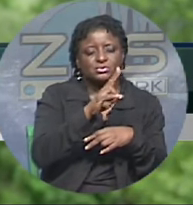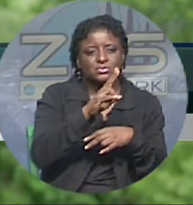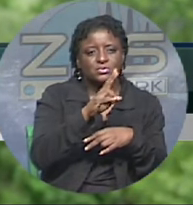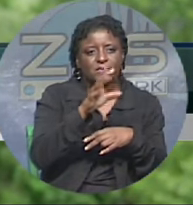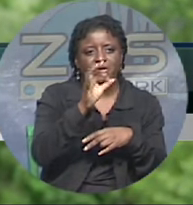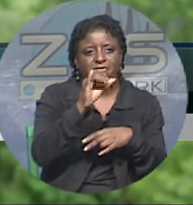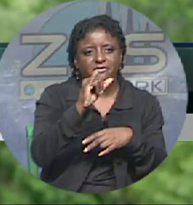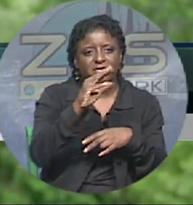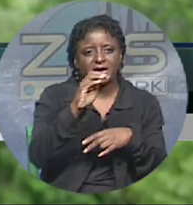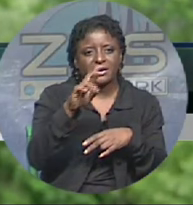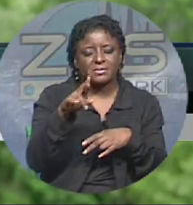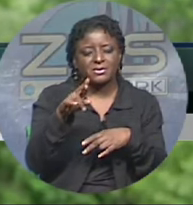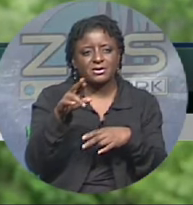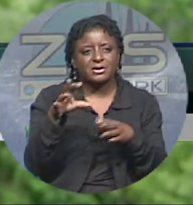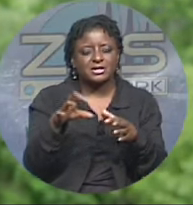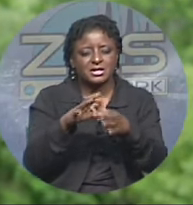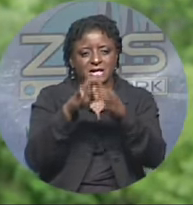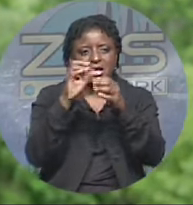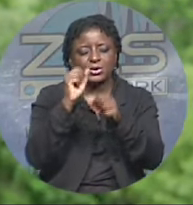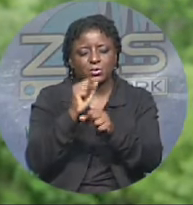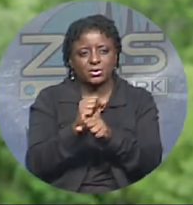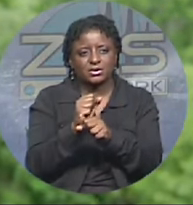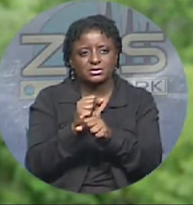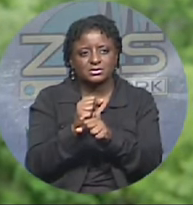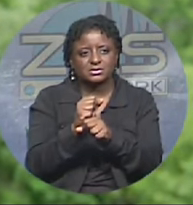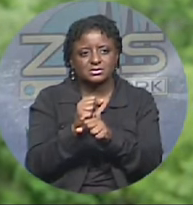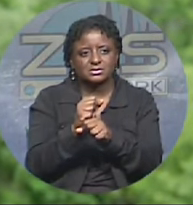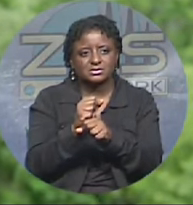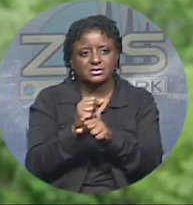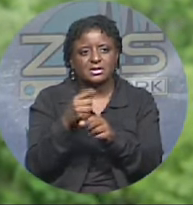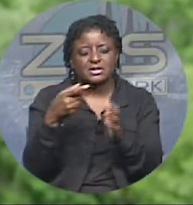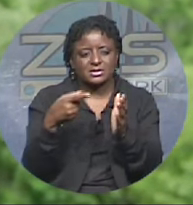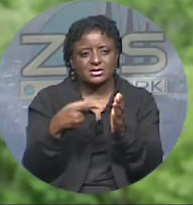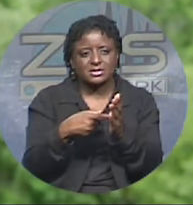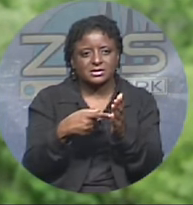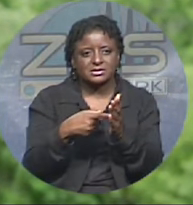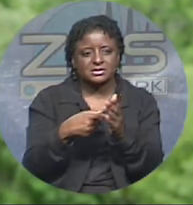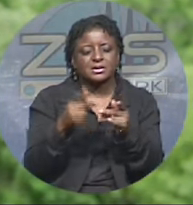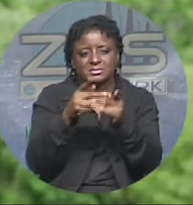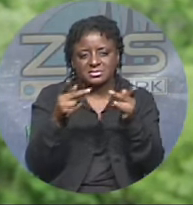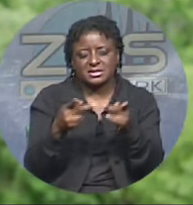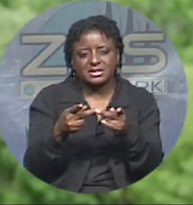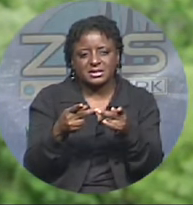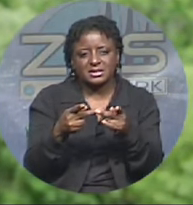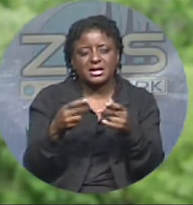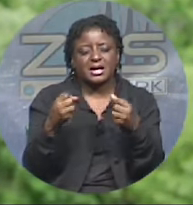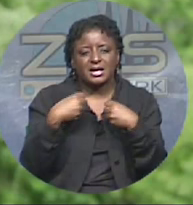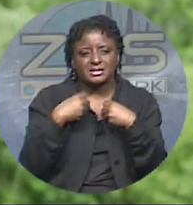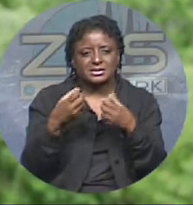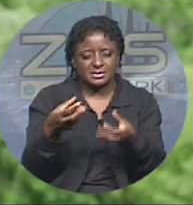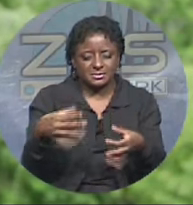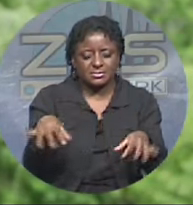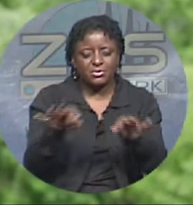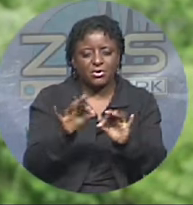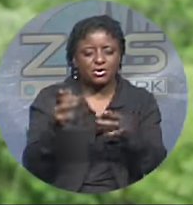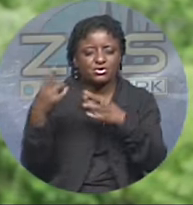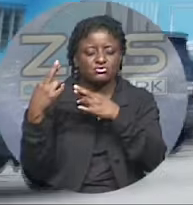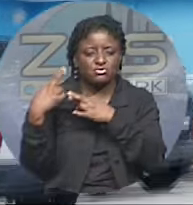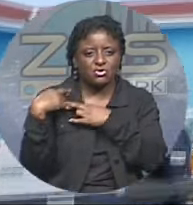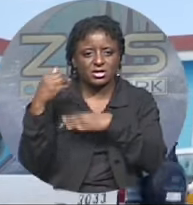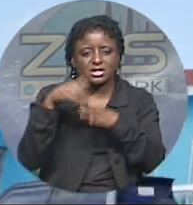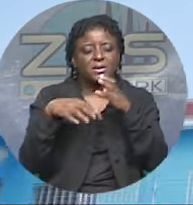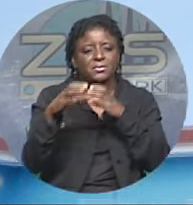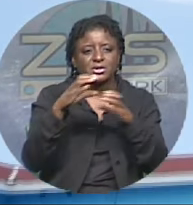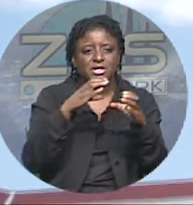is Columbus Network and one is our BDSNI. And this plays an important role in the communication in the whole